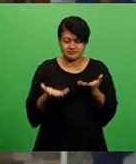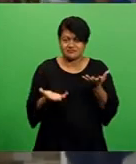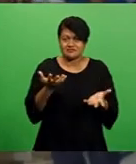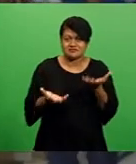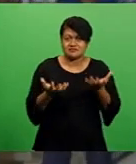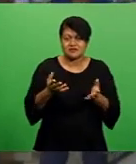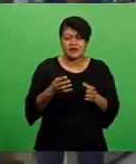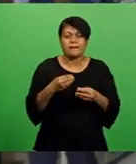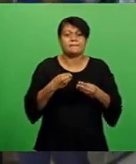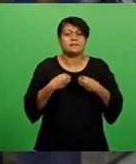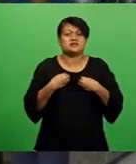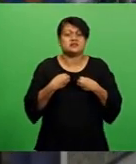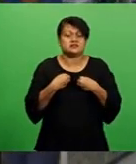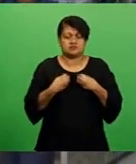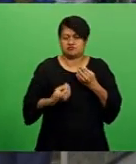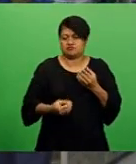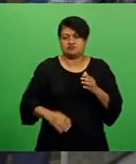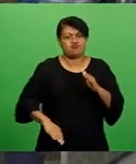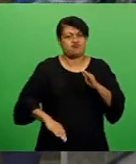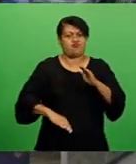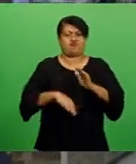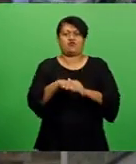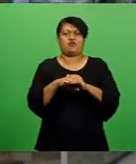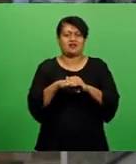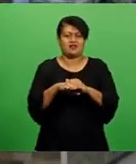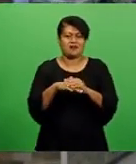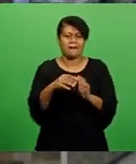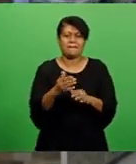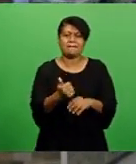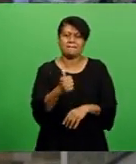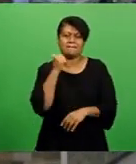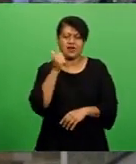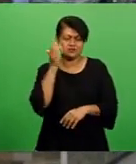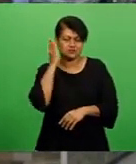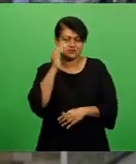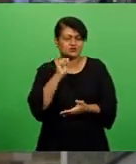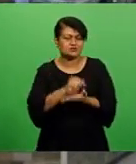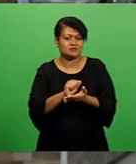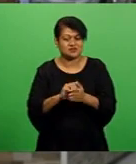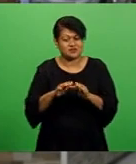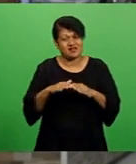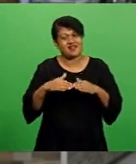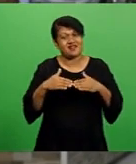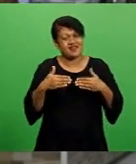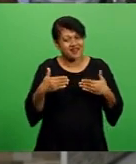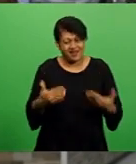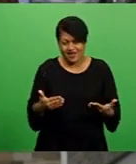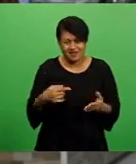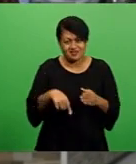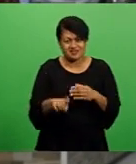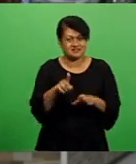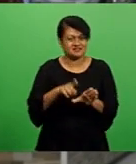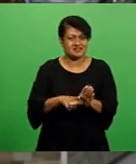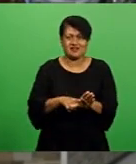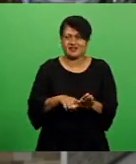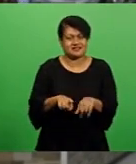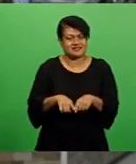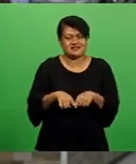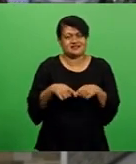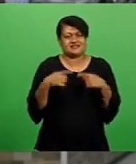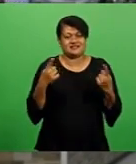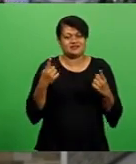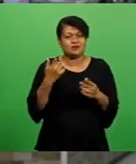would be packed out with parents doing back-to-school shopping. However, that's not the case this year, as the effects